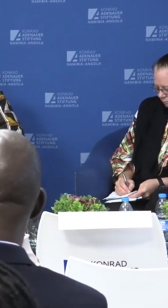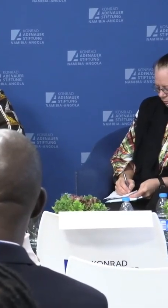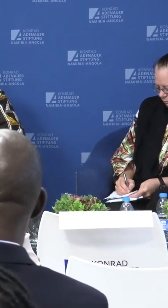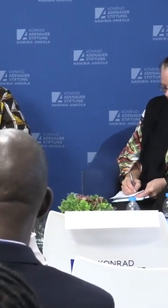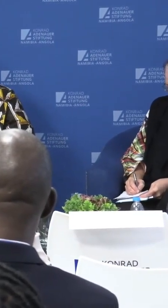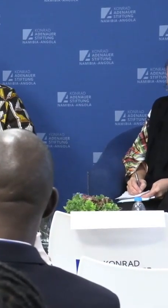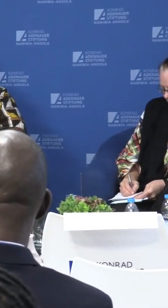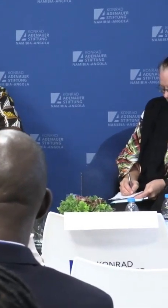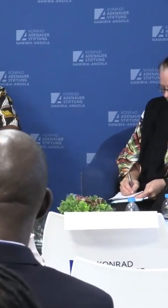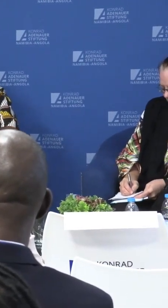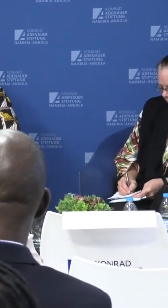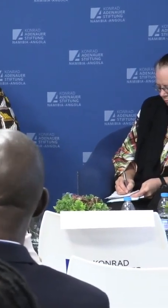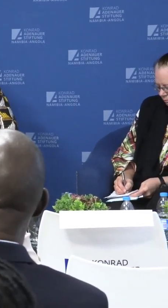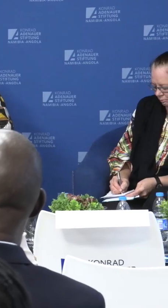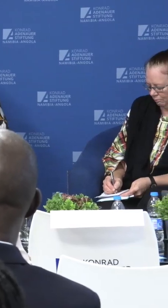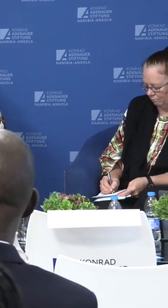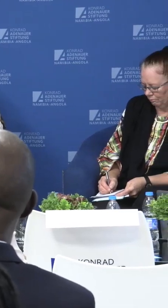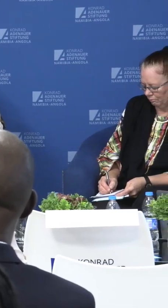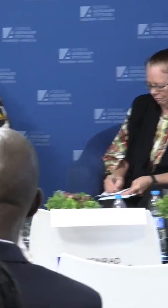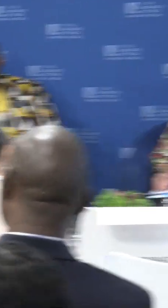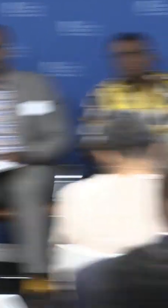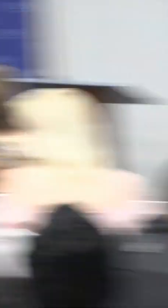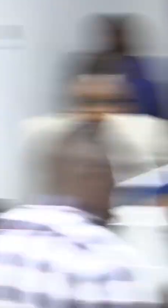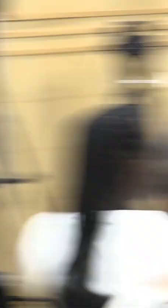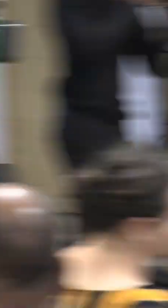and short to the point so that we can accommodate more people?